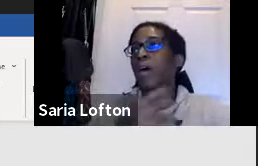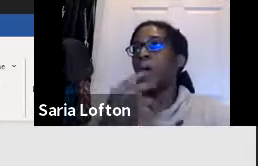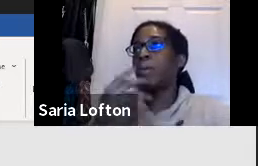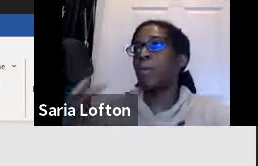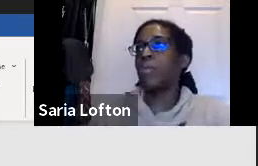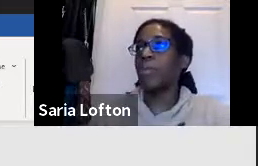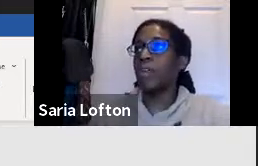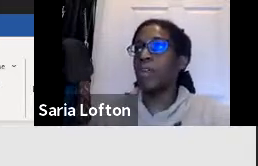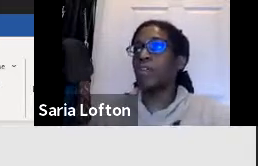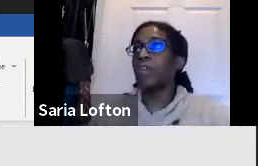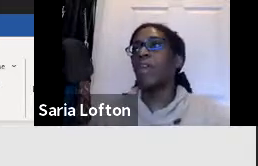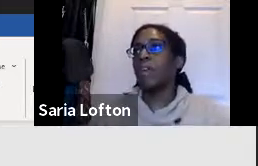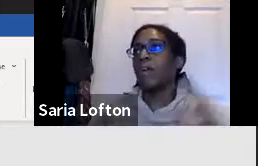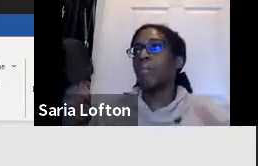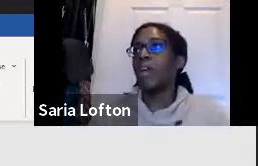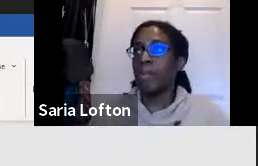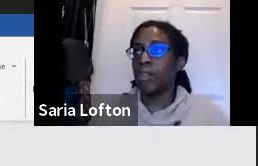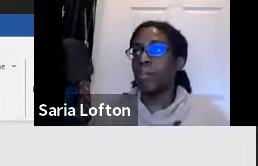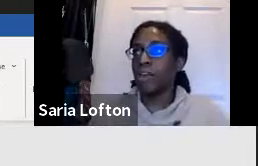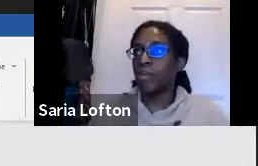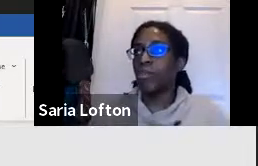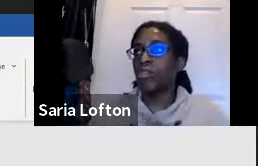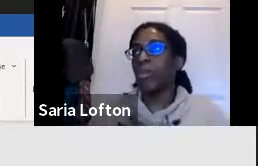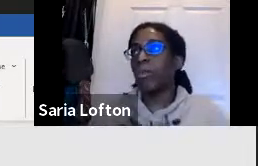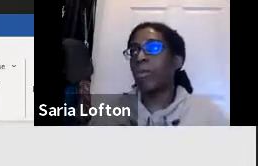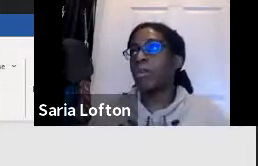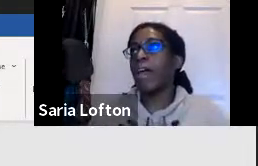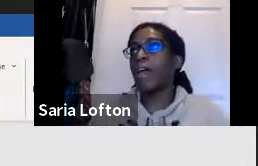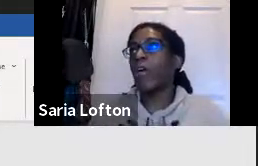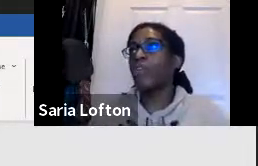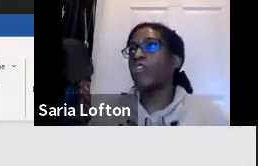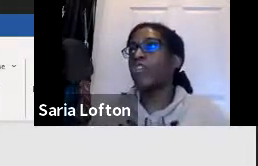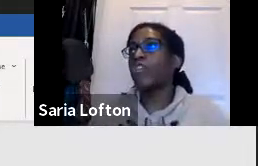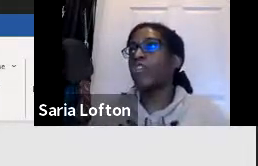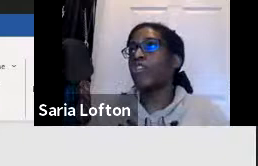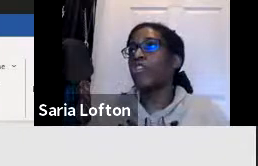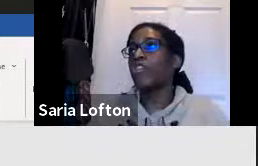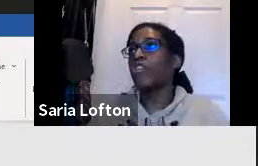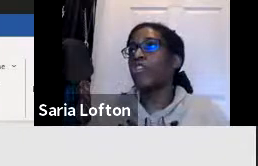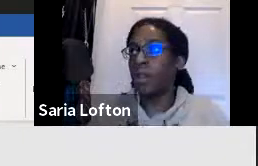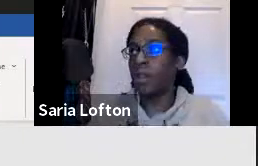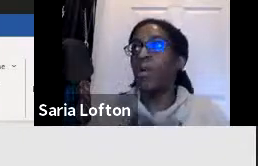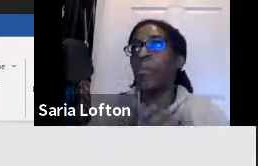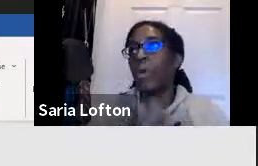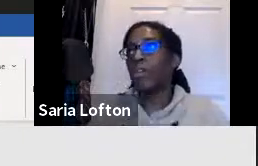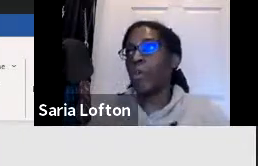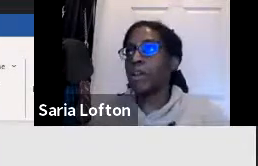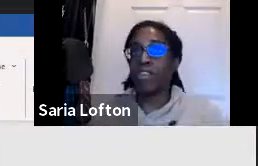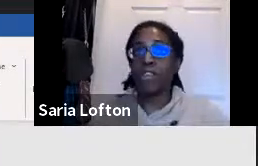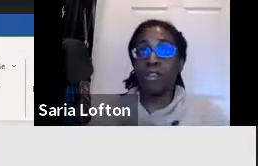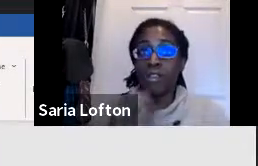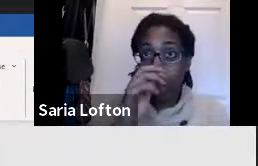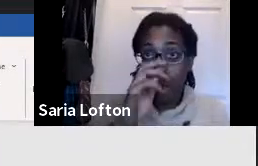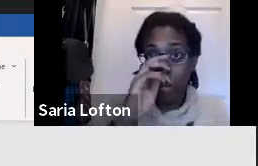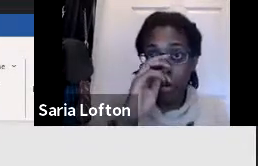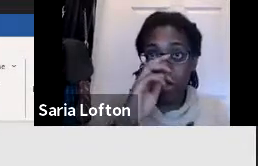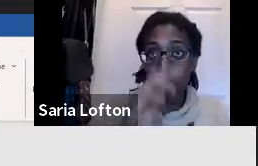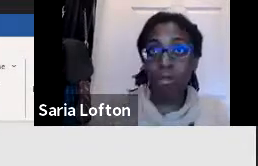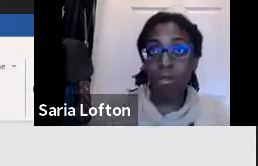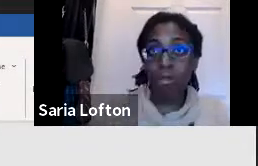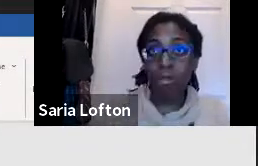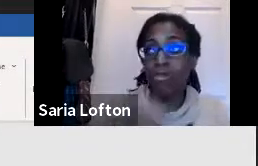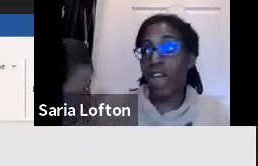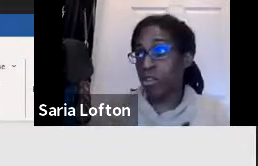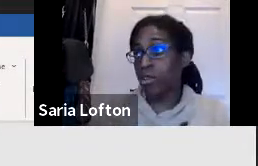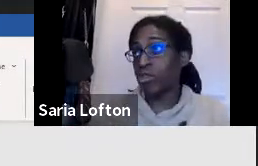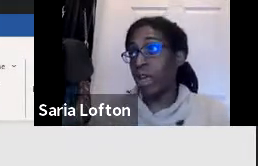in communities, in our predominantly Black communities where we're like burdened with chronic disease